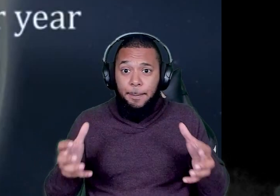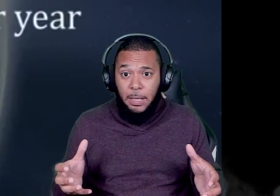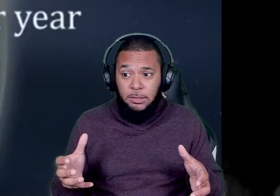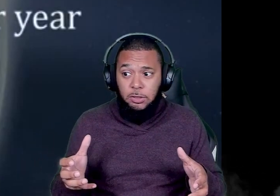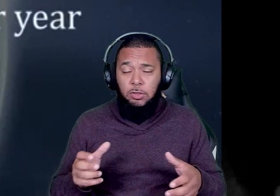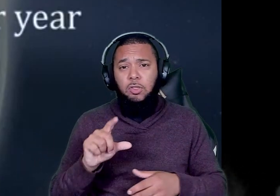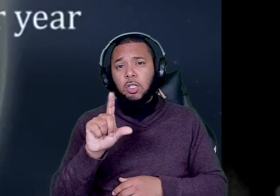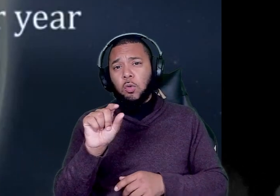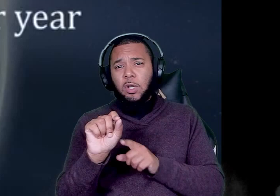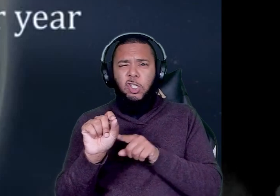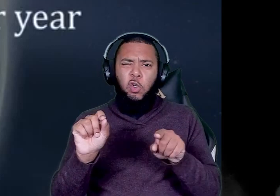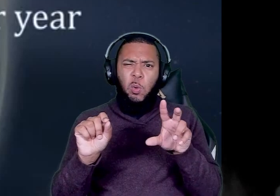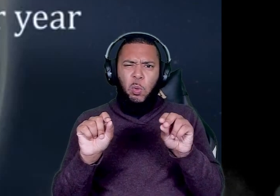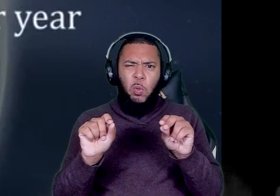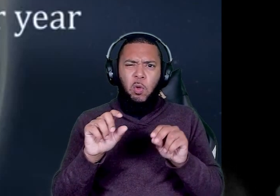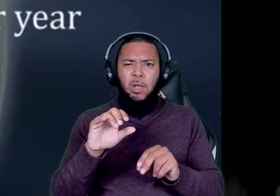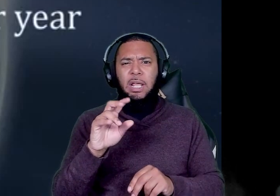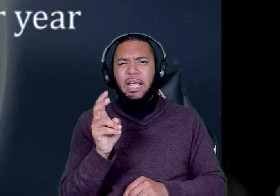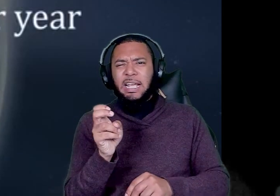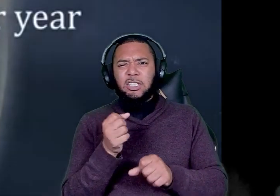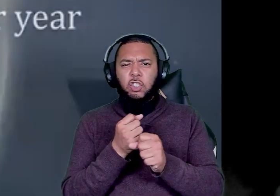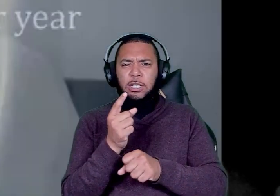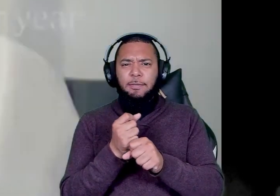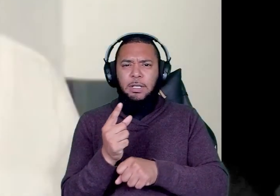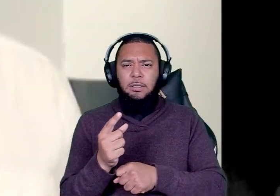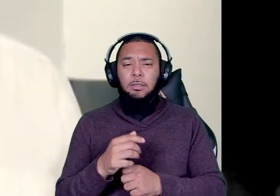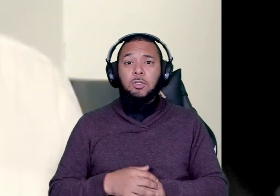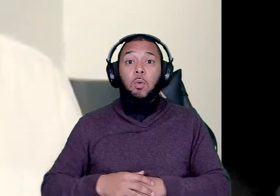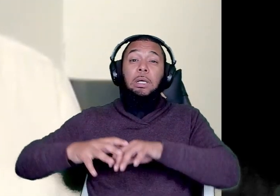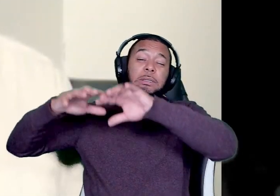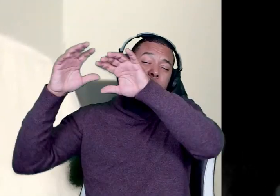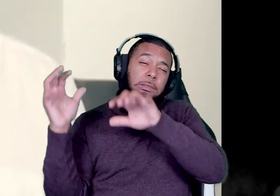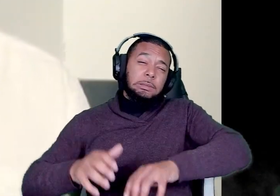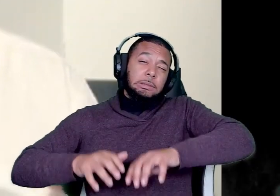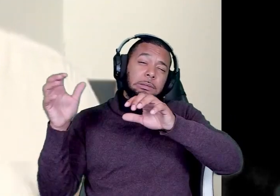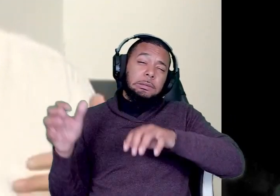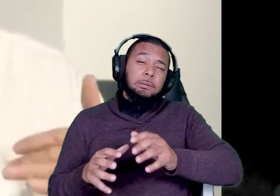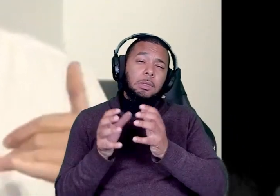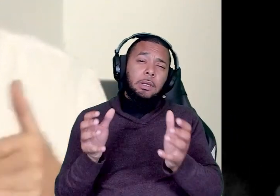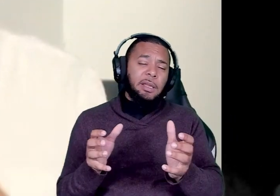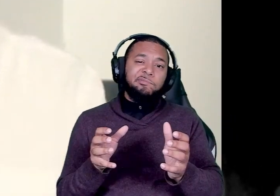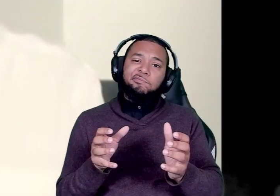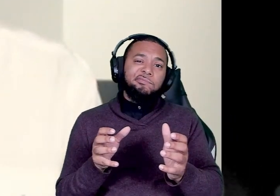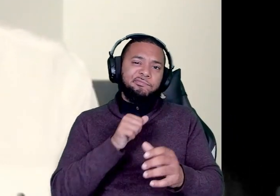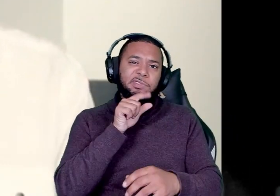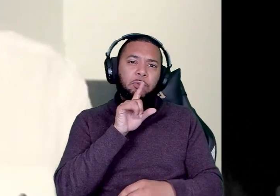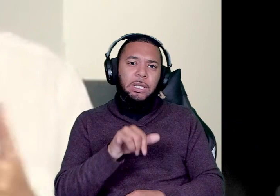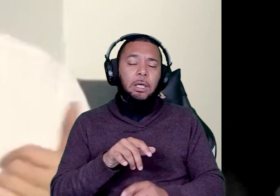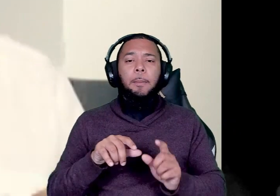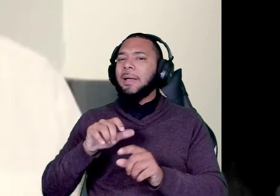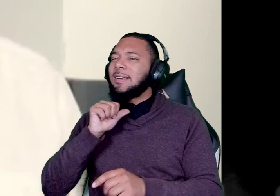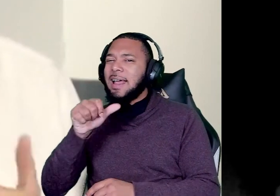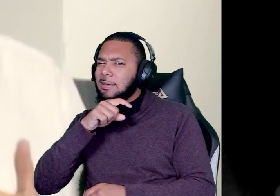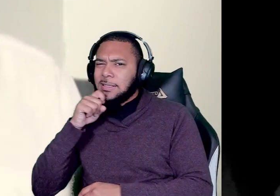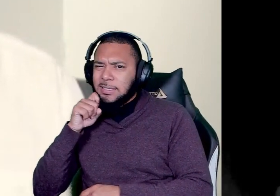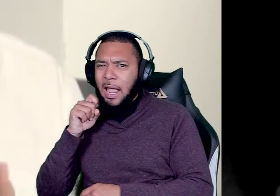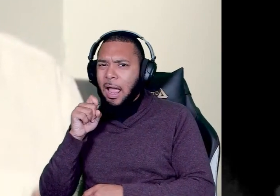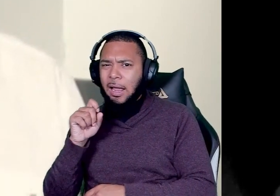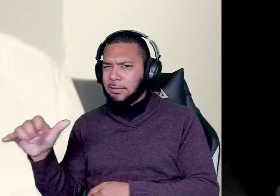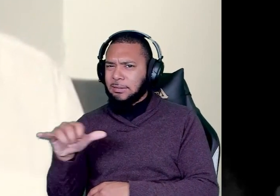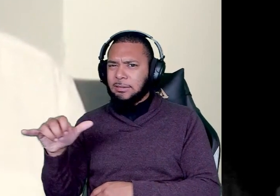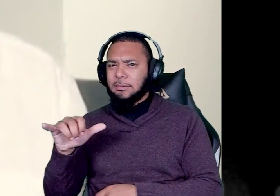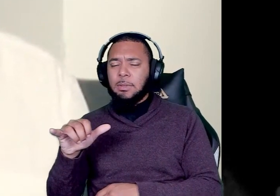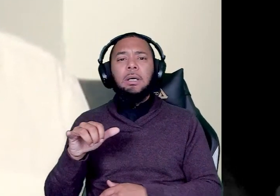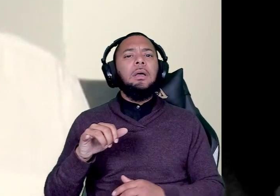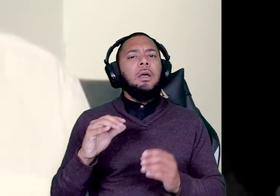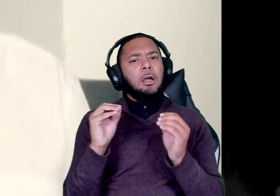20 to 30 inches per year, so not real heavy amount of rain, but not deserty, and definitely a little bit